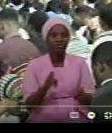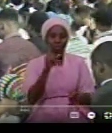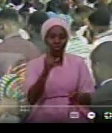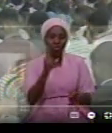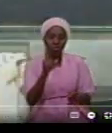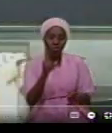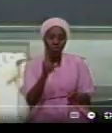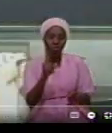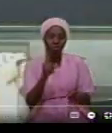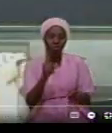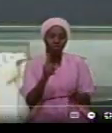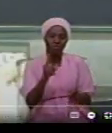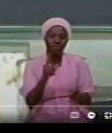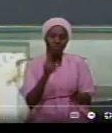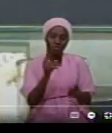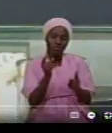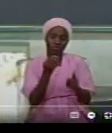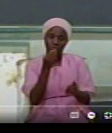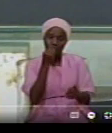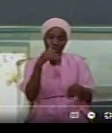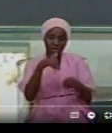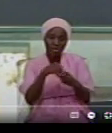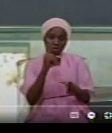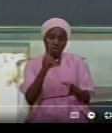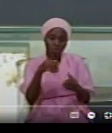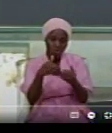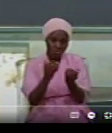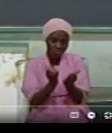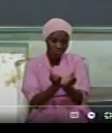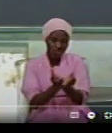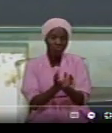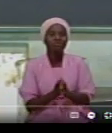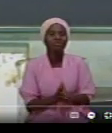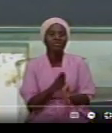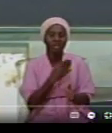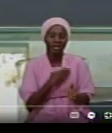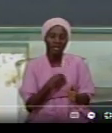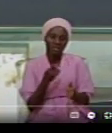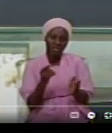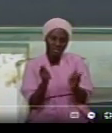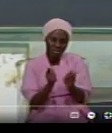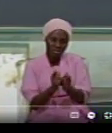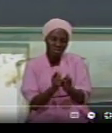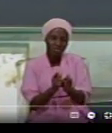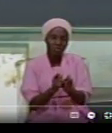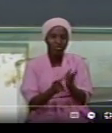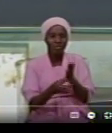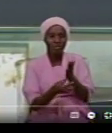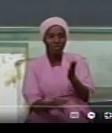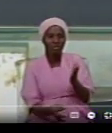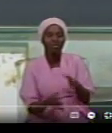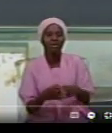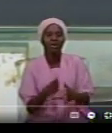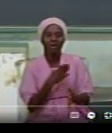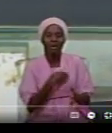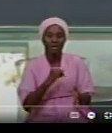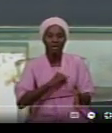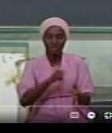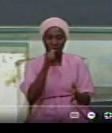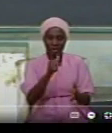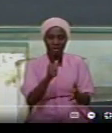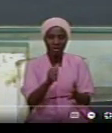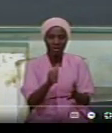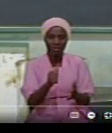little oil in a cruse. And behold, I am gathering two sticks that I may